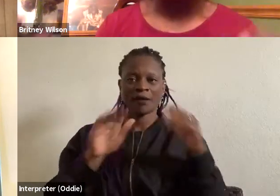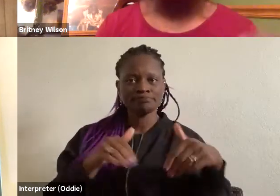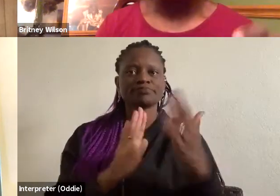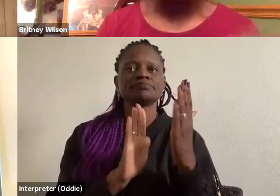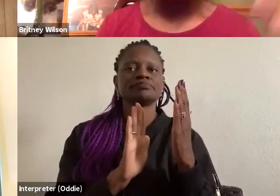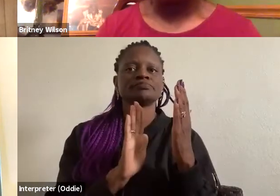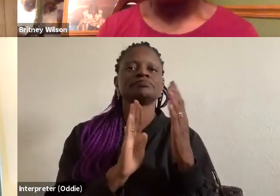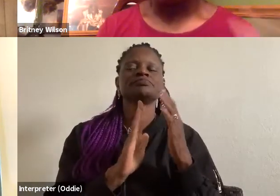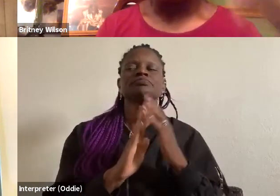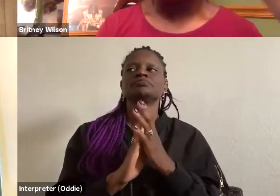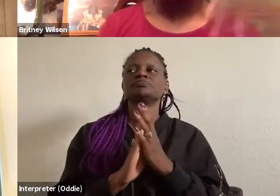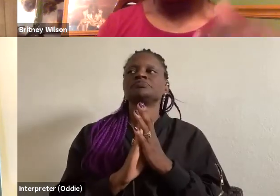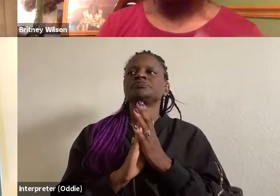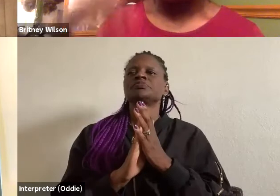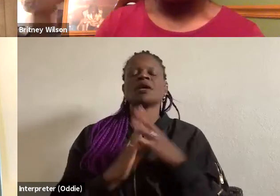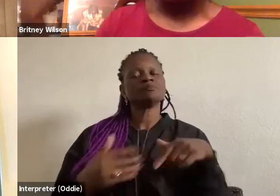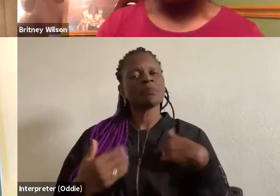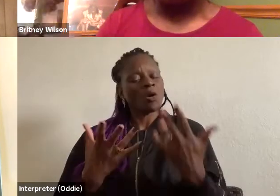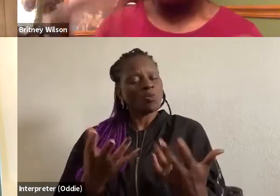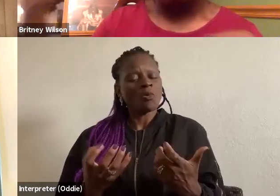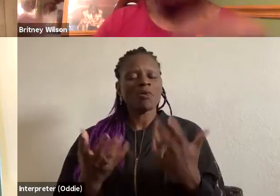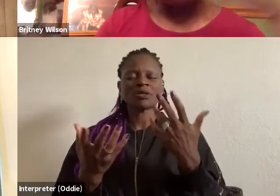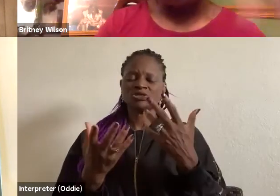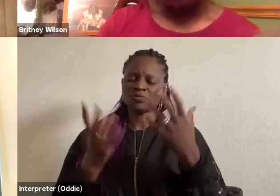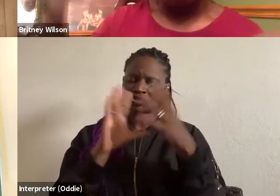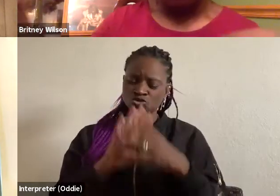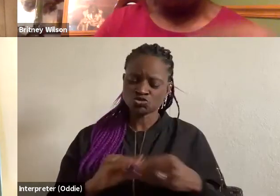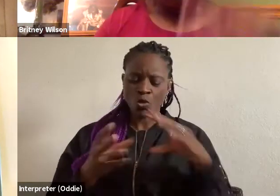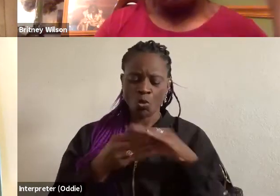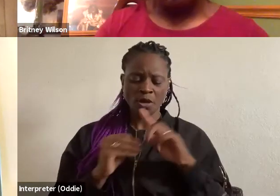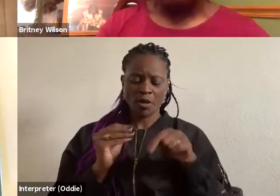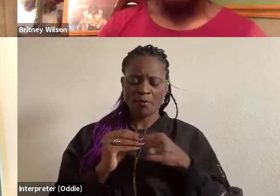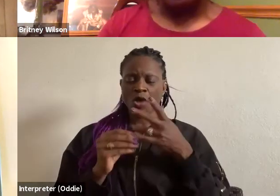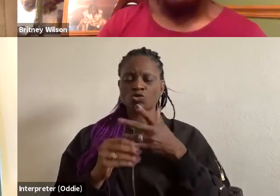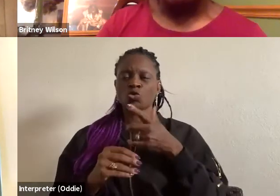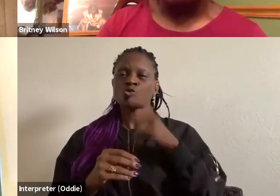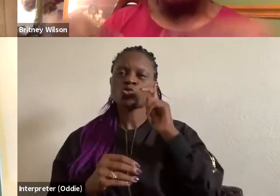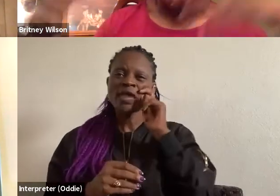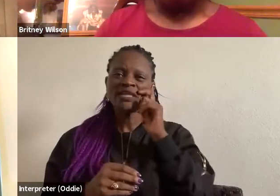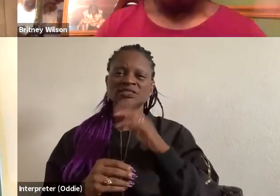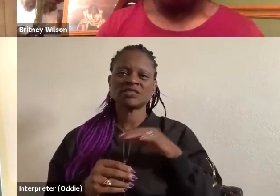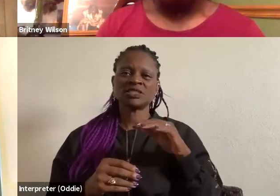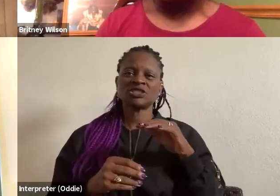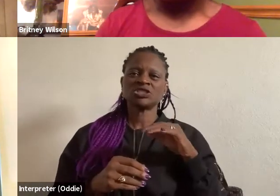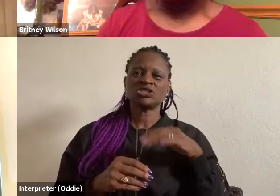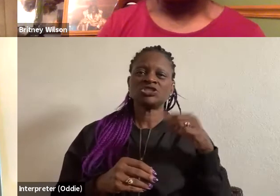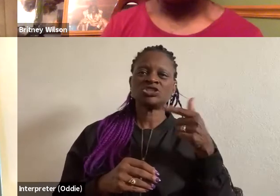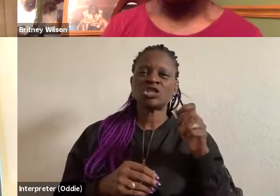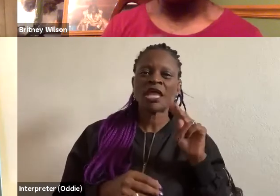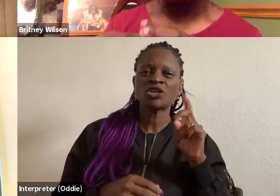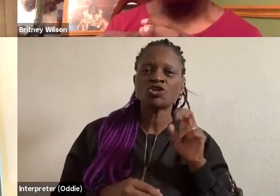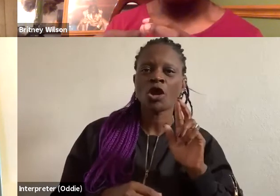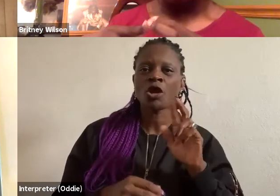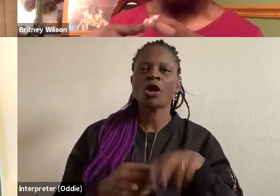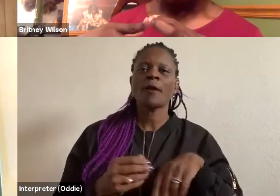really what I wanted it to be was a story about the intersections of race, gender, power, class, all of those things.